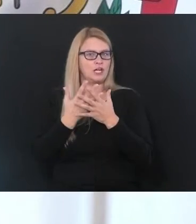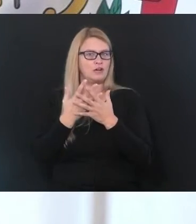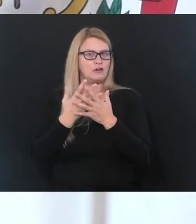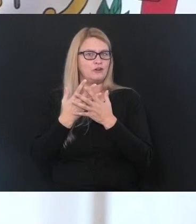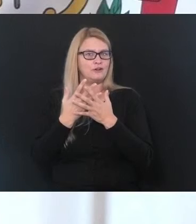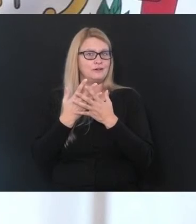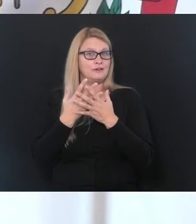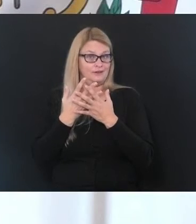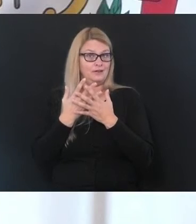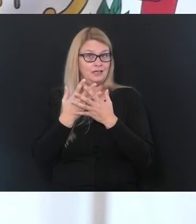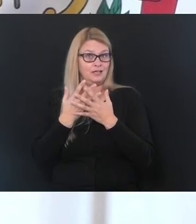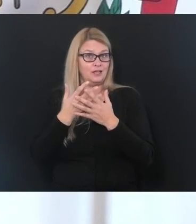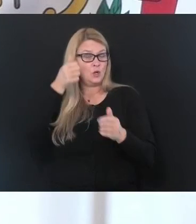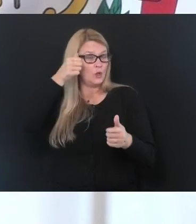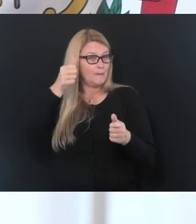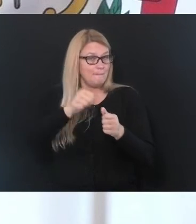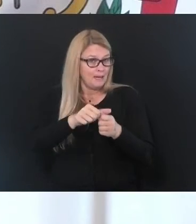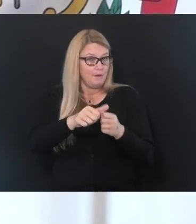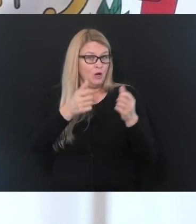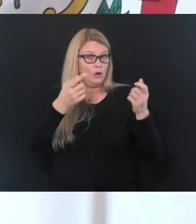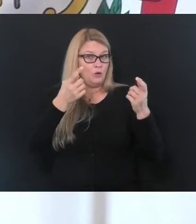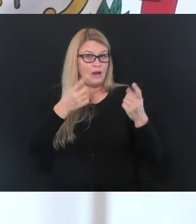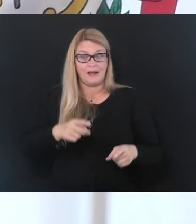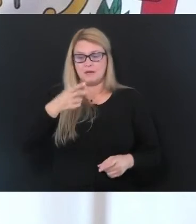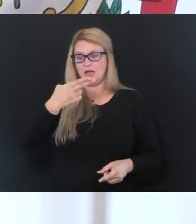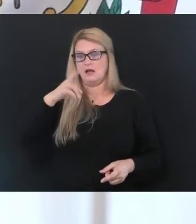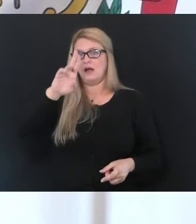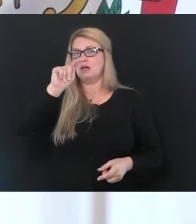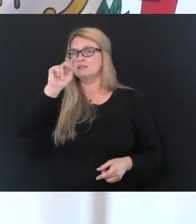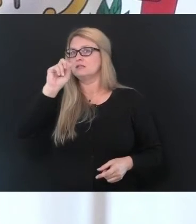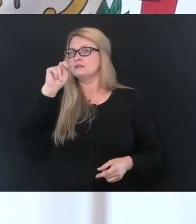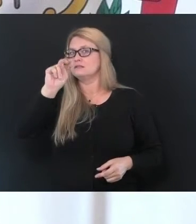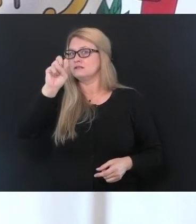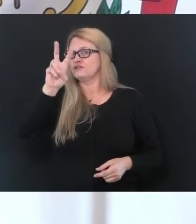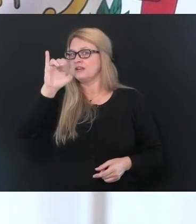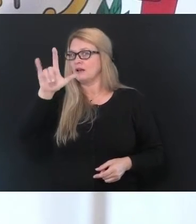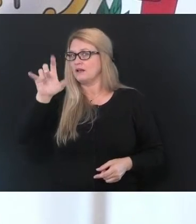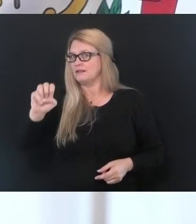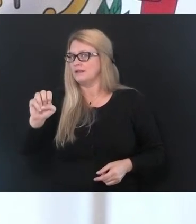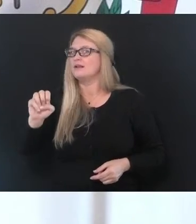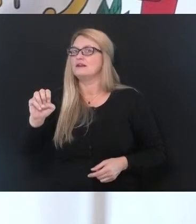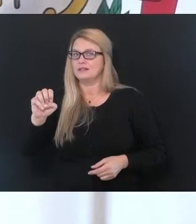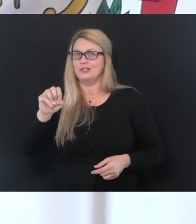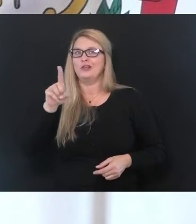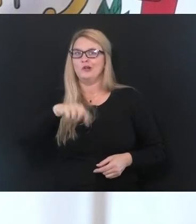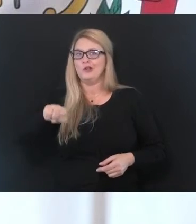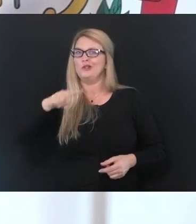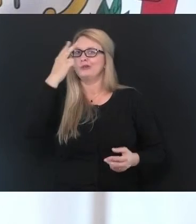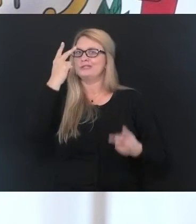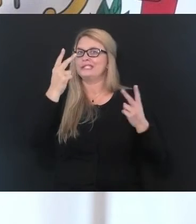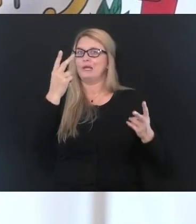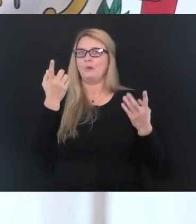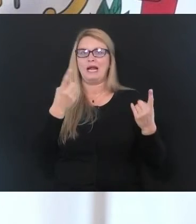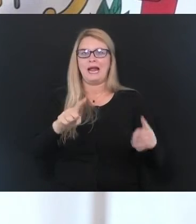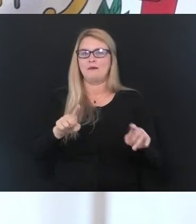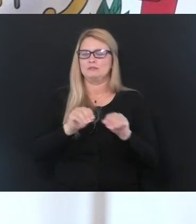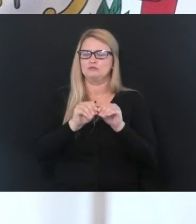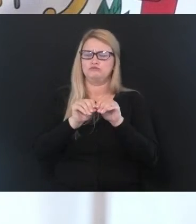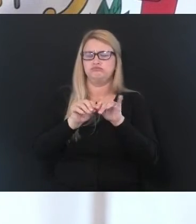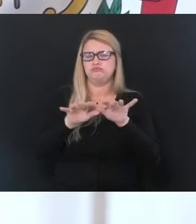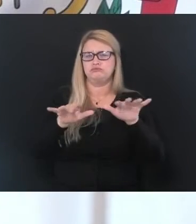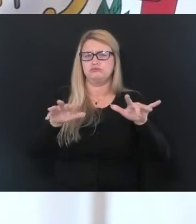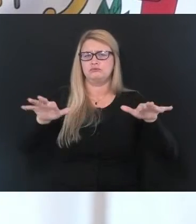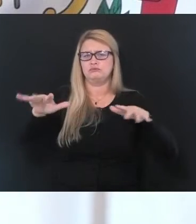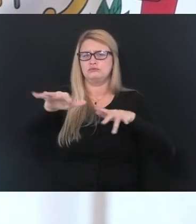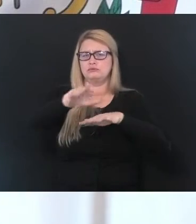you just remember what has happened at Huttonsville, how this runs through, communities and everything once it's there. But